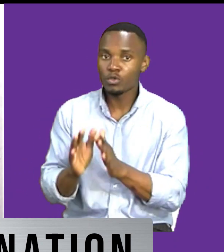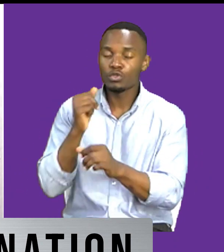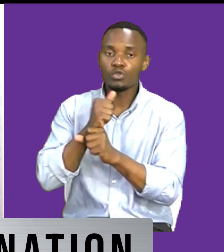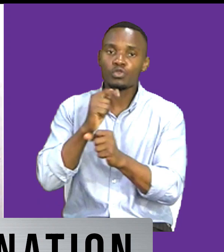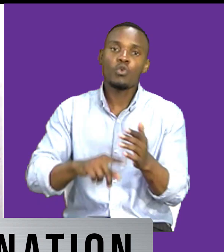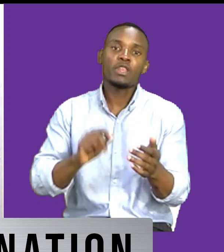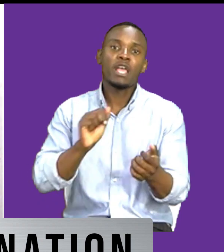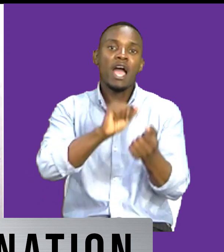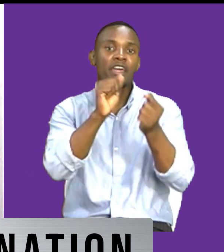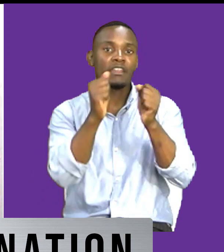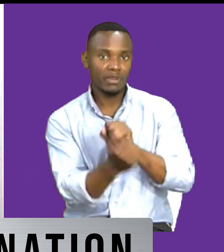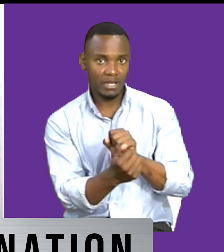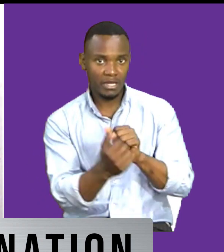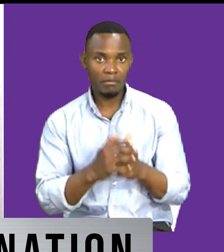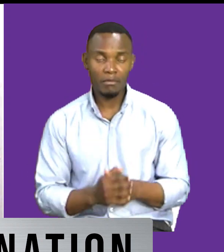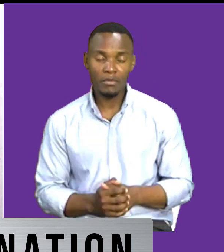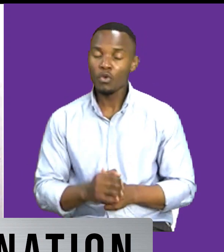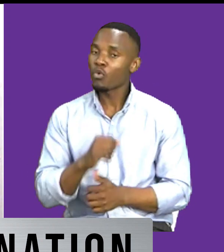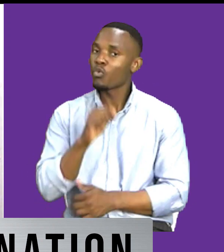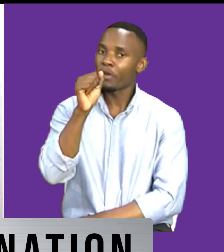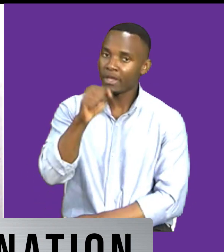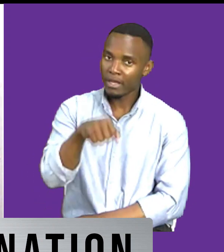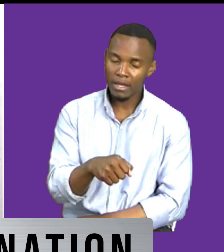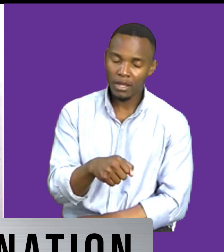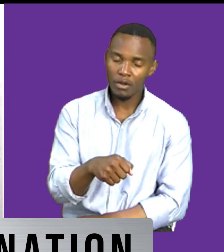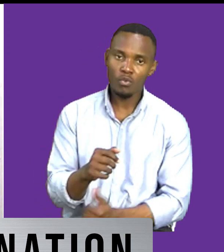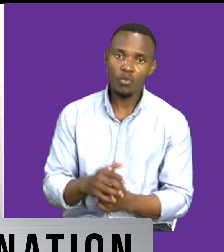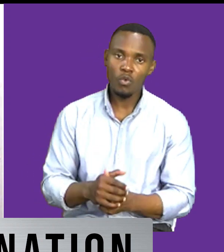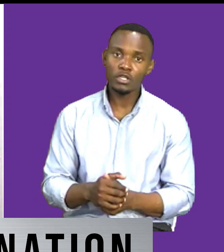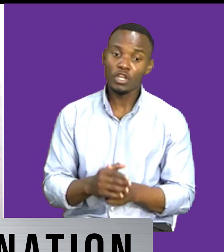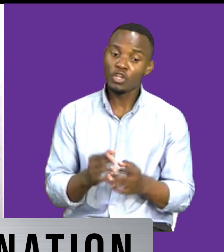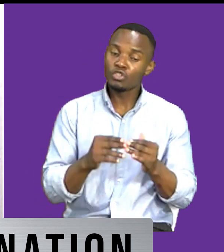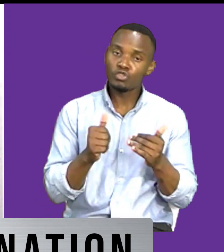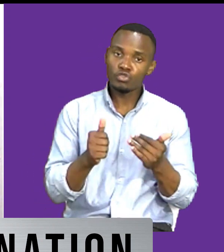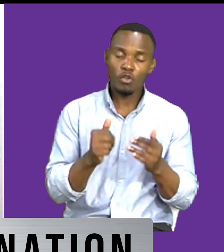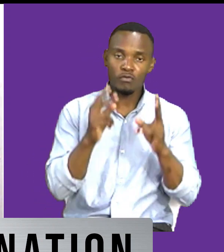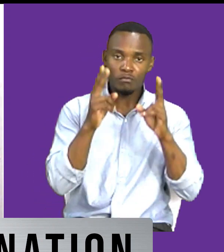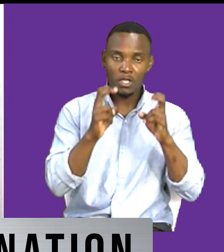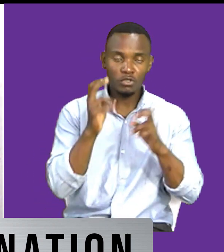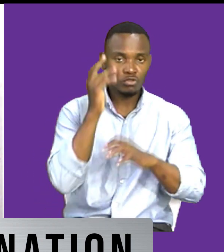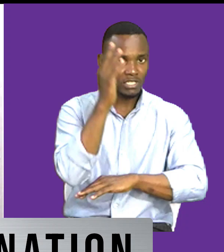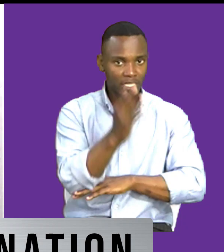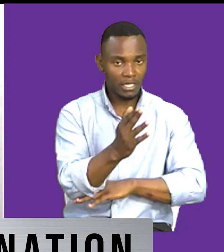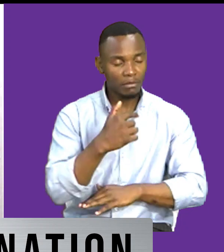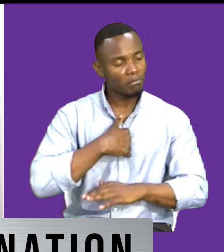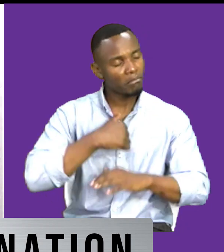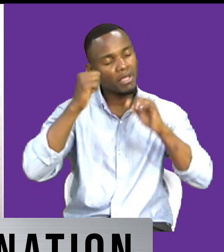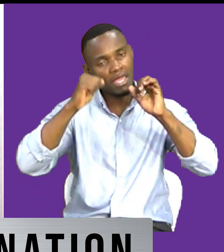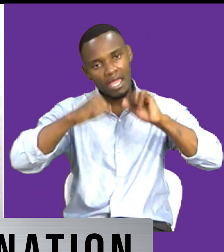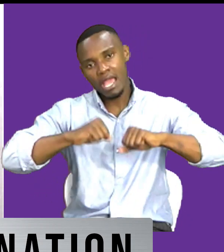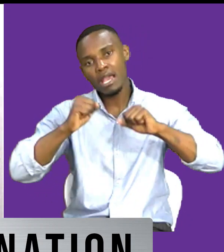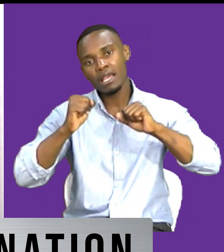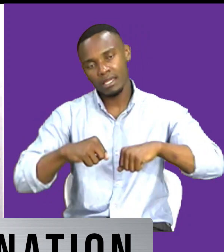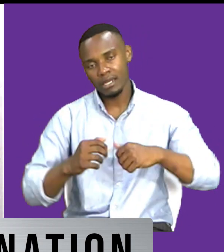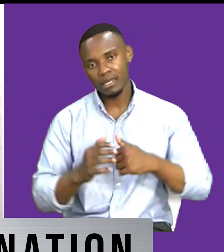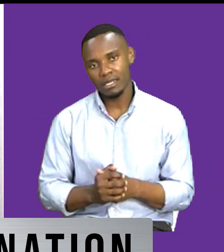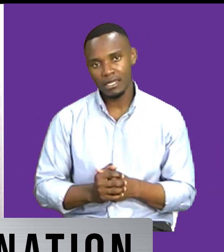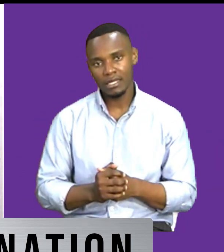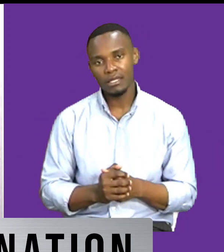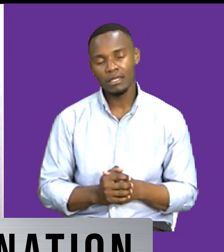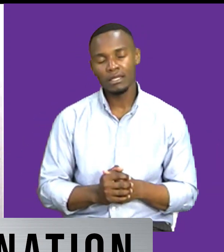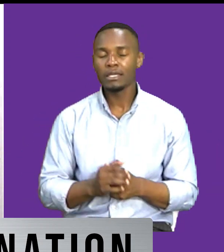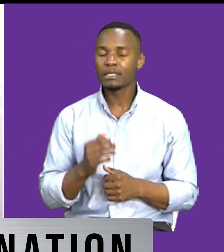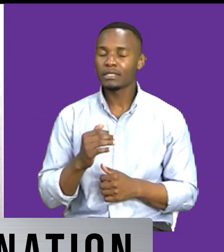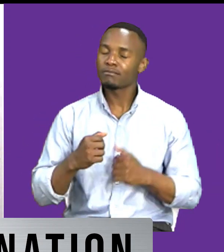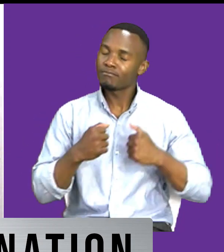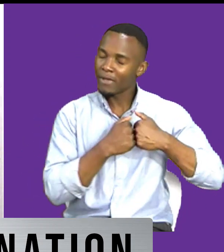referendum. And so we can actually address issues directly. I agree with you when you say that there is going to be, it's a milestone to